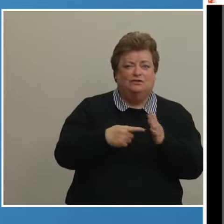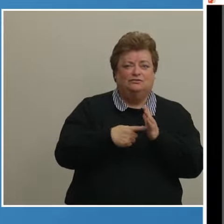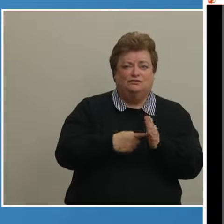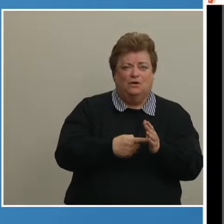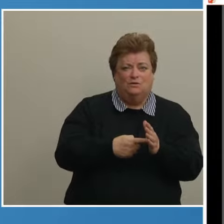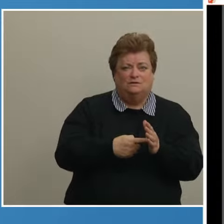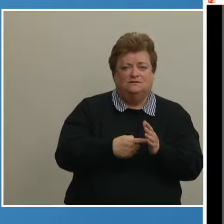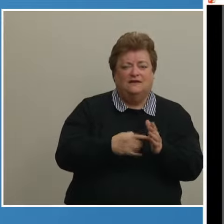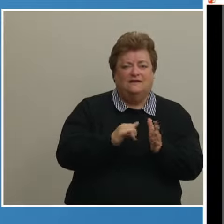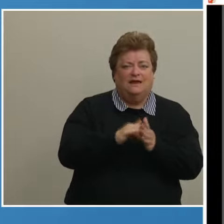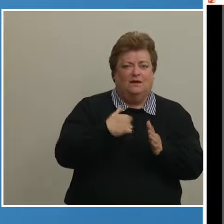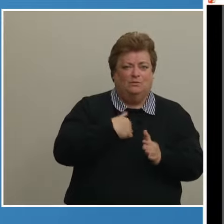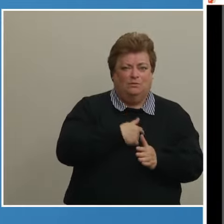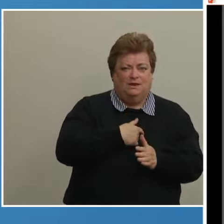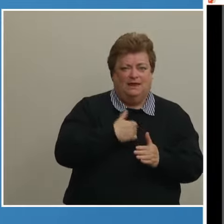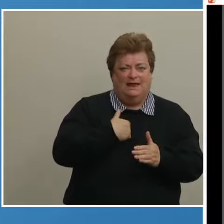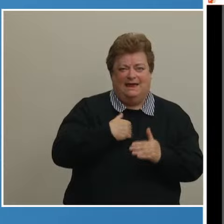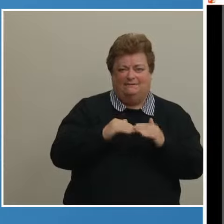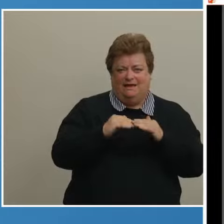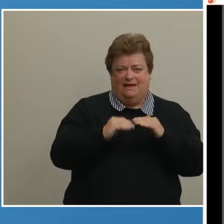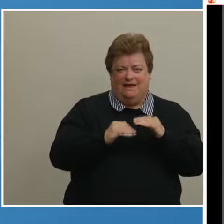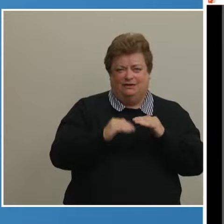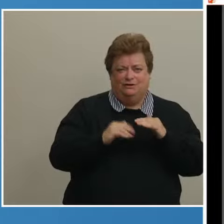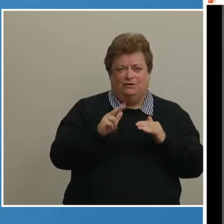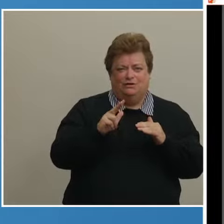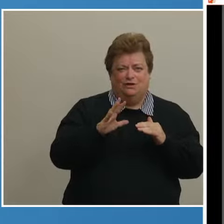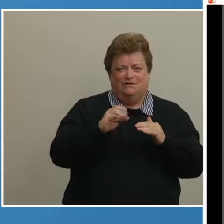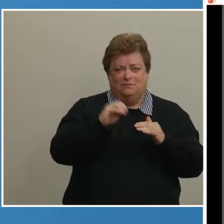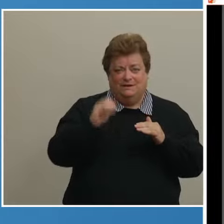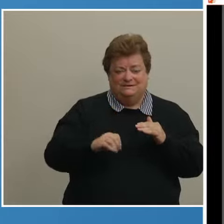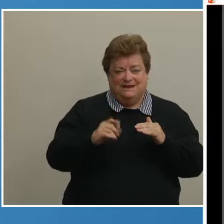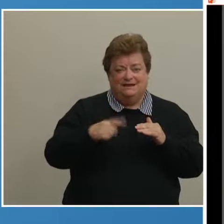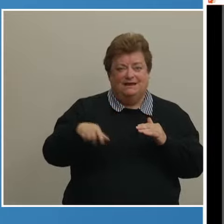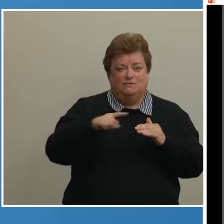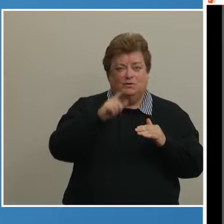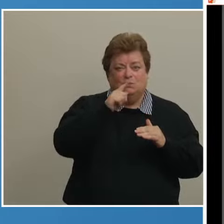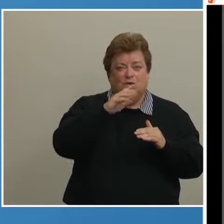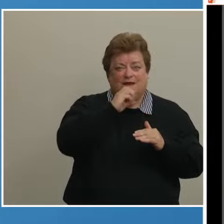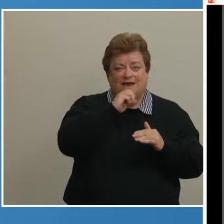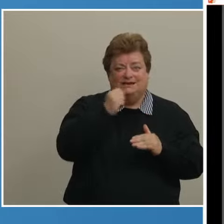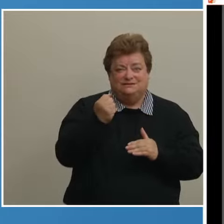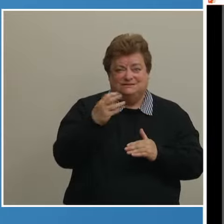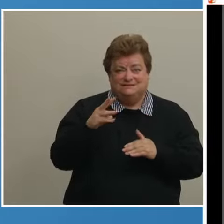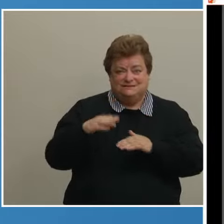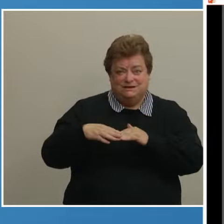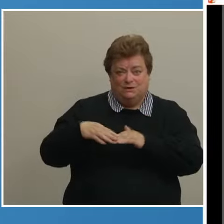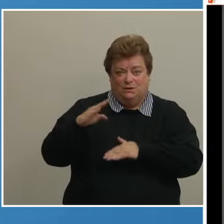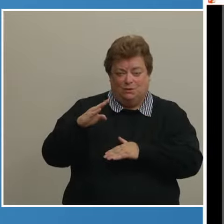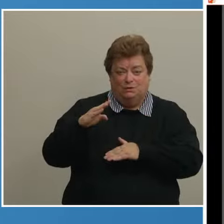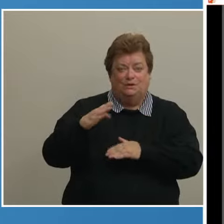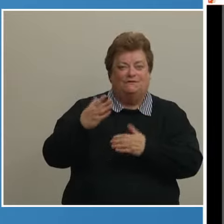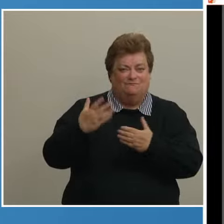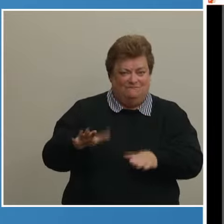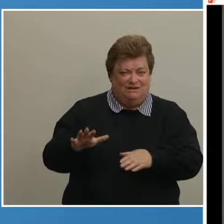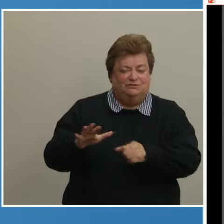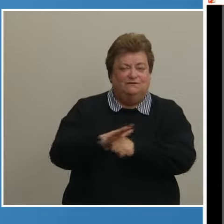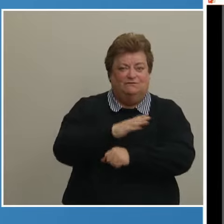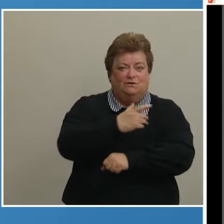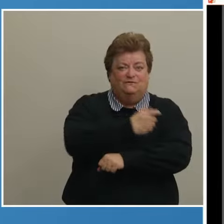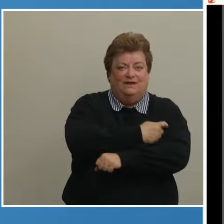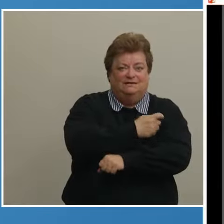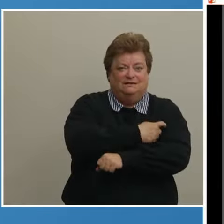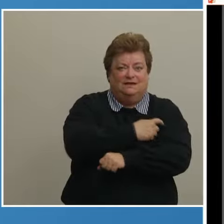This chart shows that we are just under 35% as of this afternoon, but we just refreshed the data